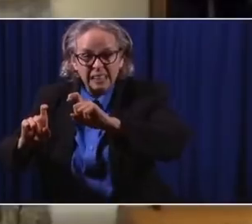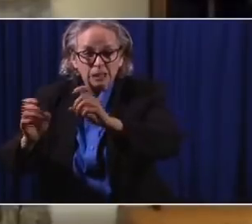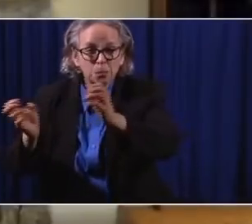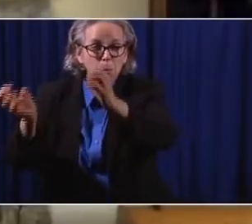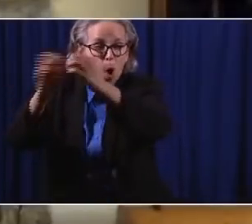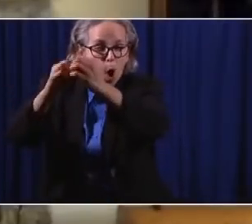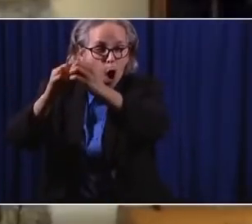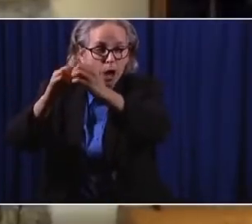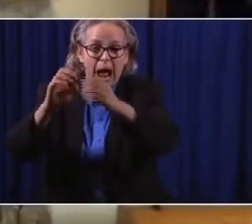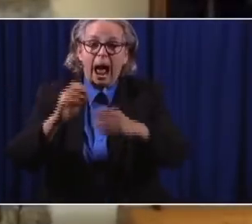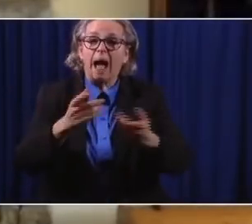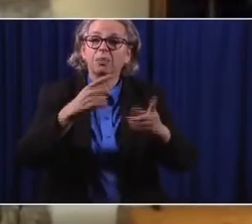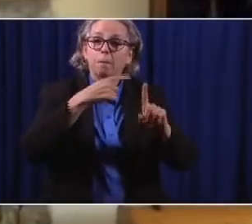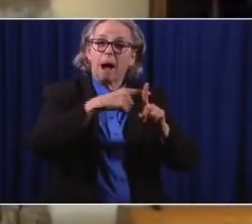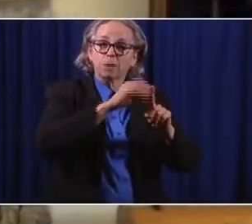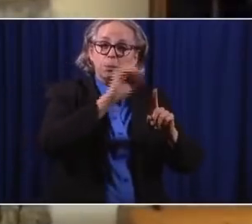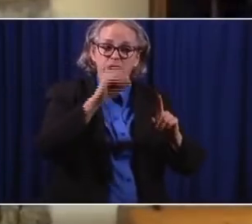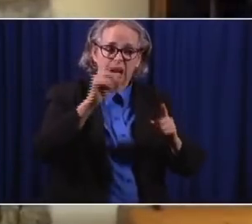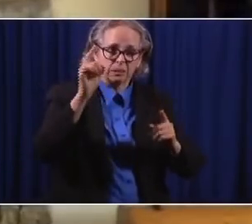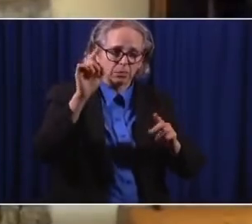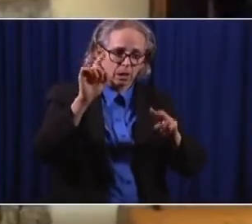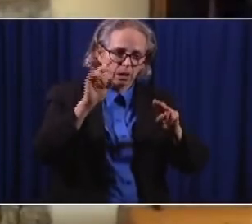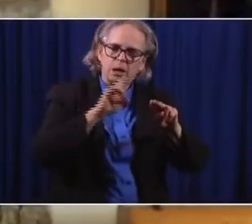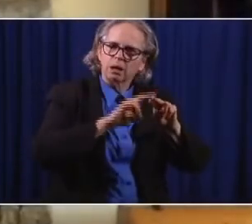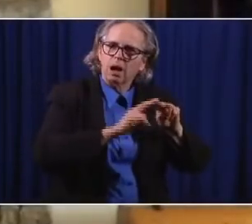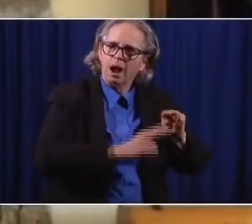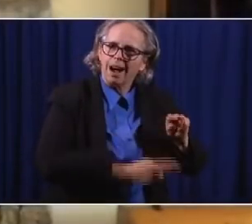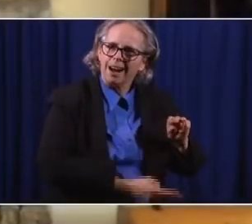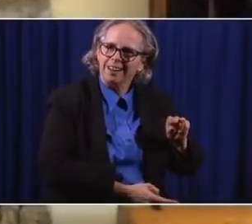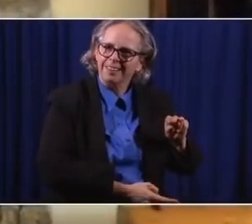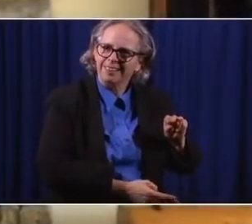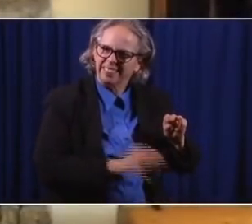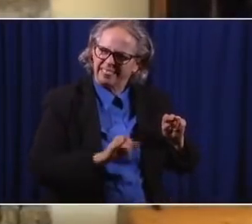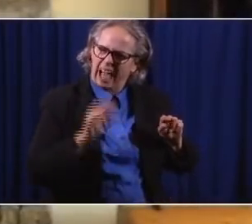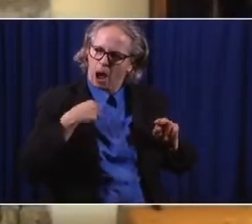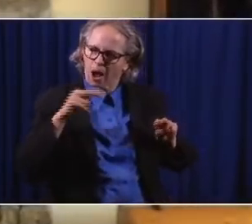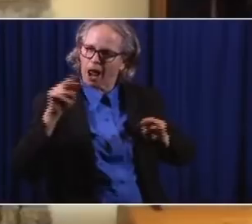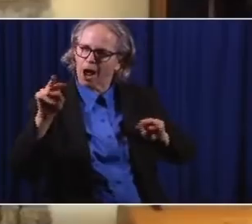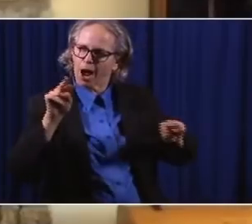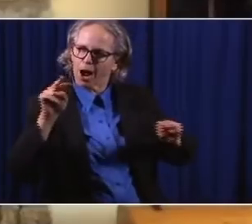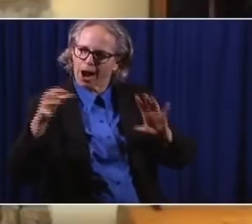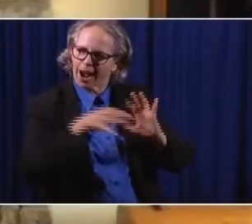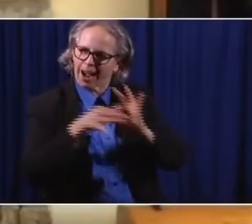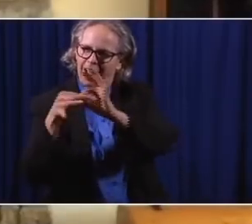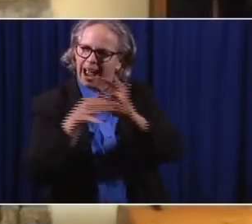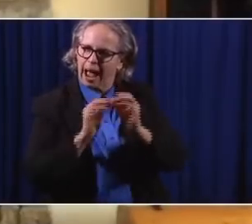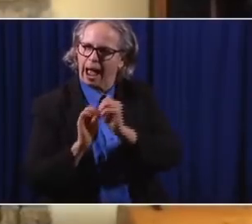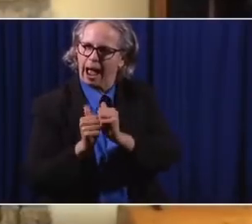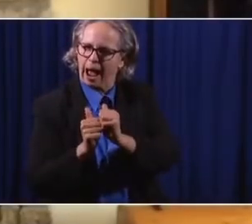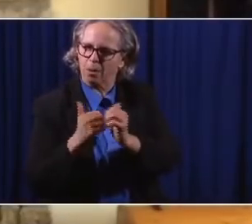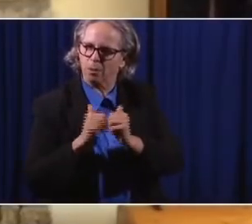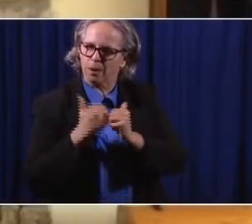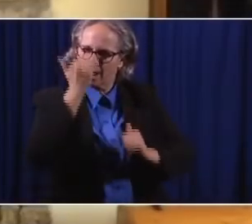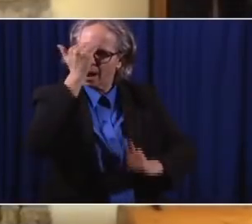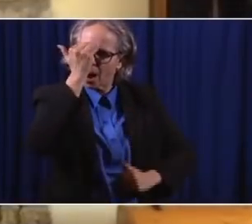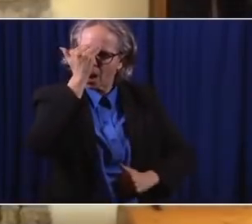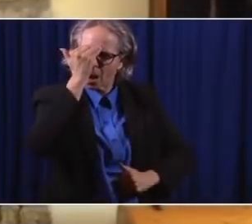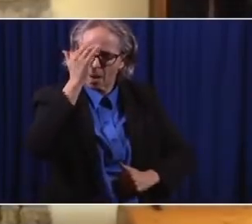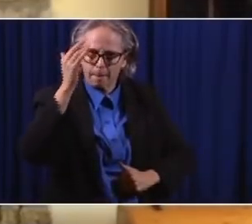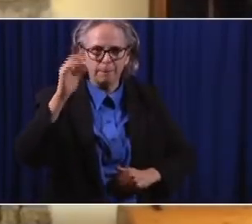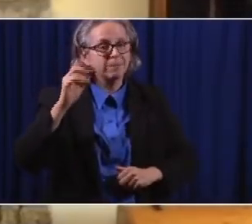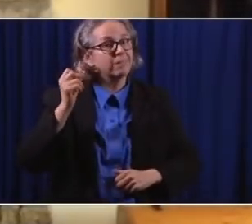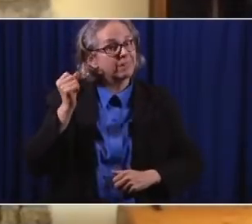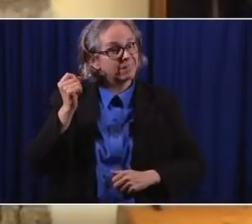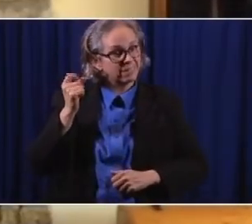would expect, and testing many people who don't have symptoms now, you would expect that the positivity would go